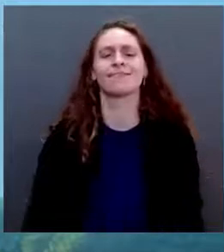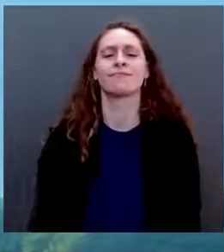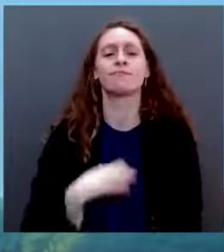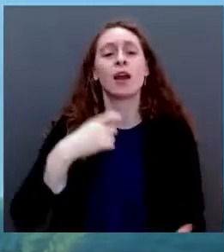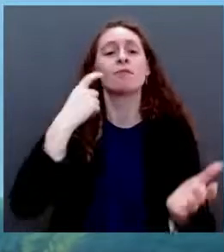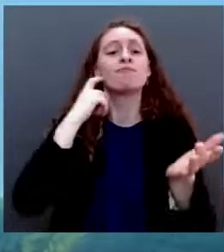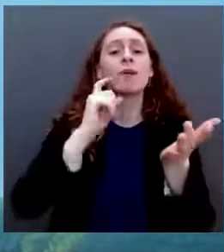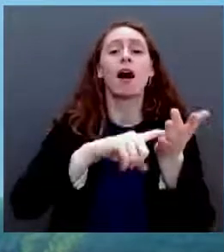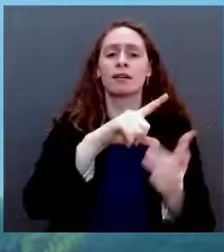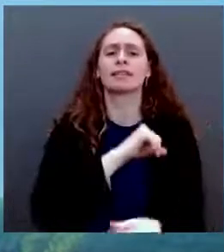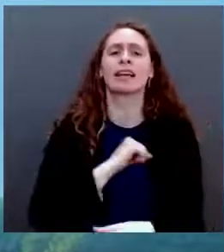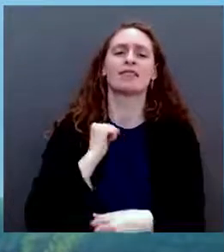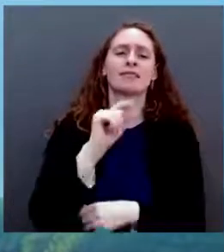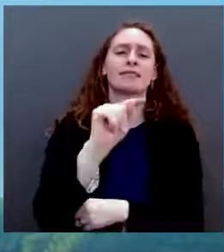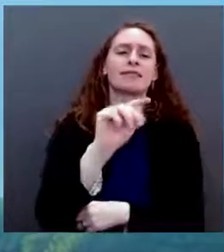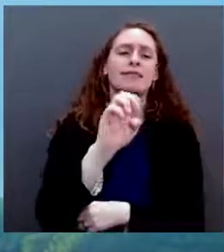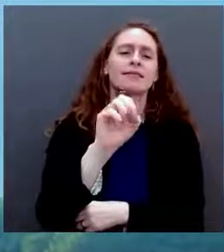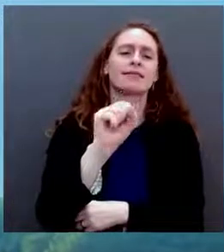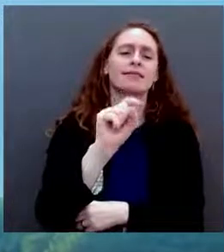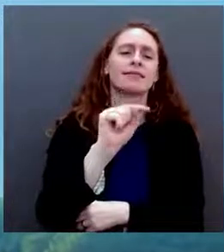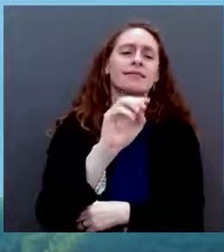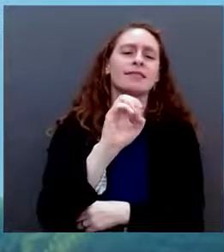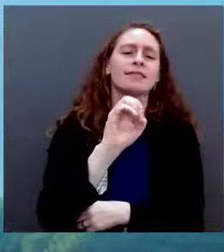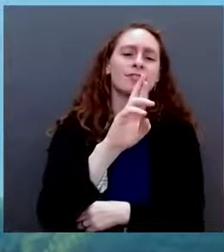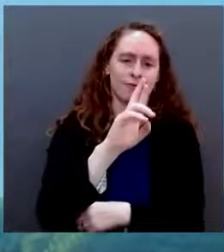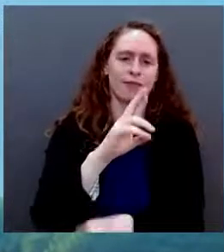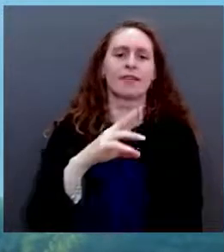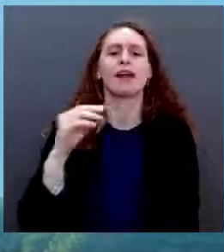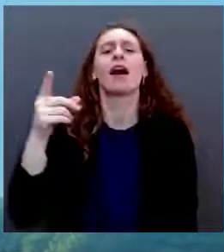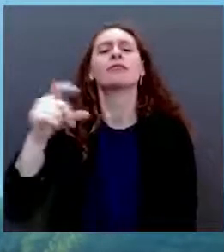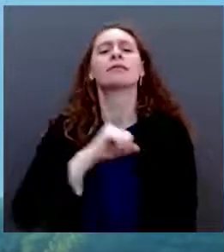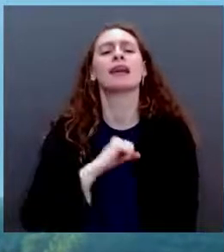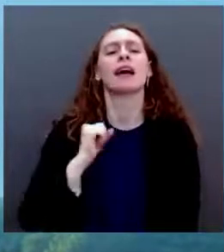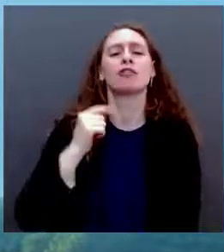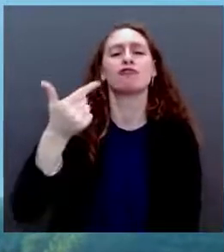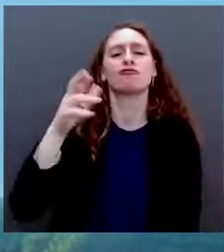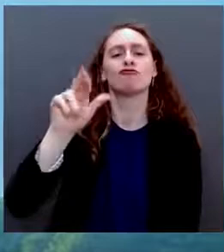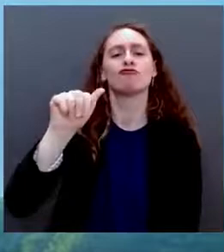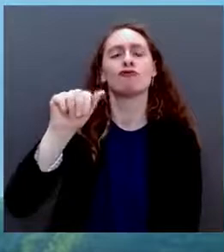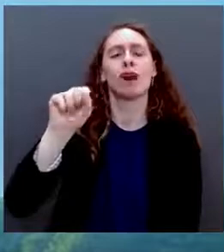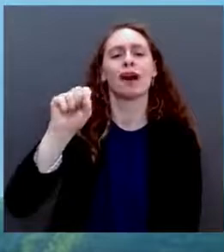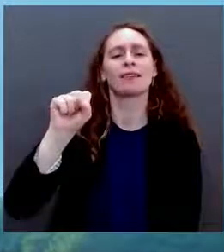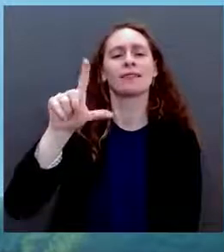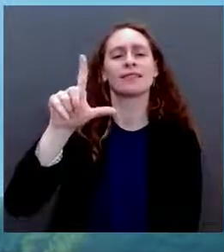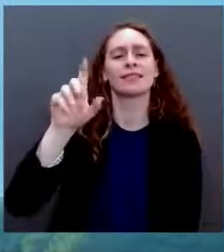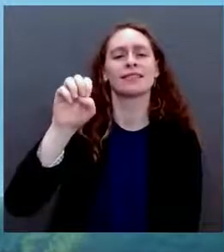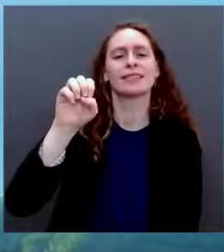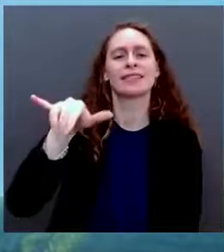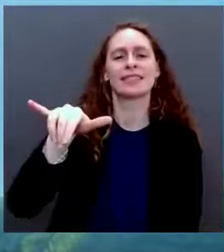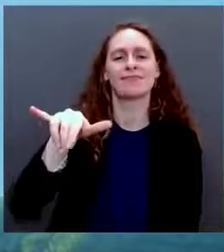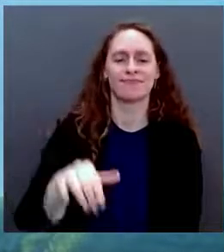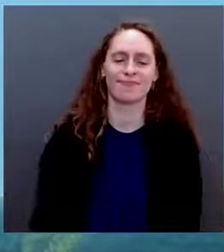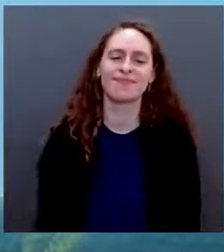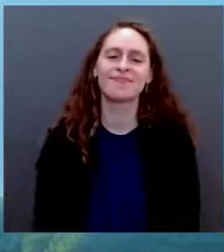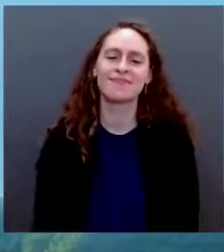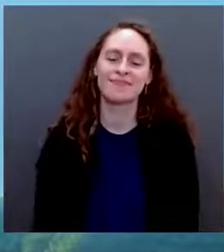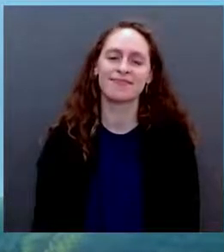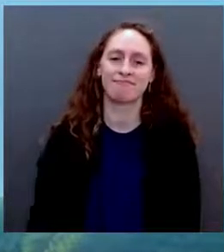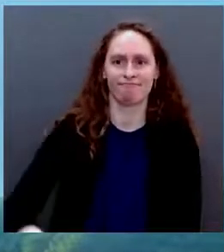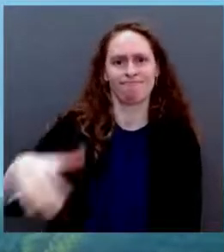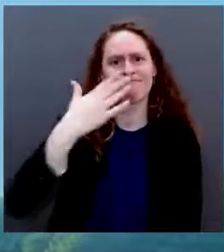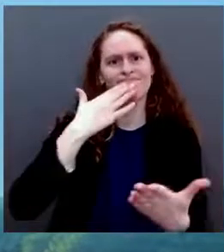from Montana, have been leaders in this effort. And I'll be inviting a bipartisan group to come together to discuss how we can make